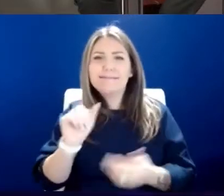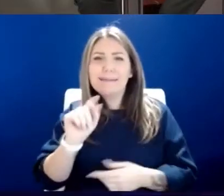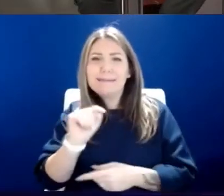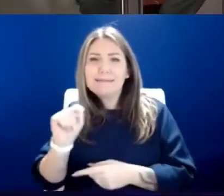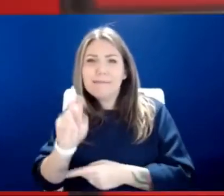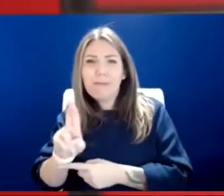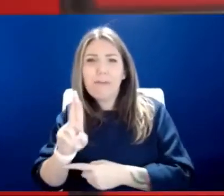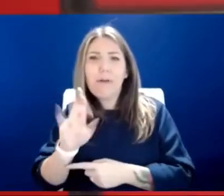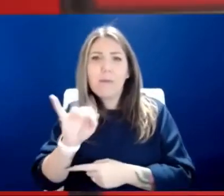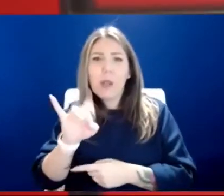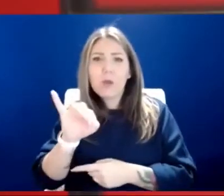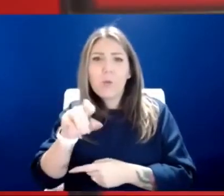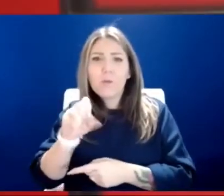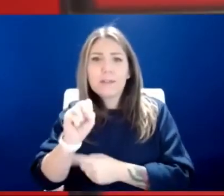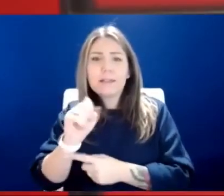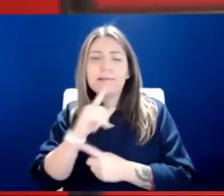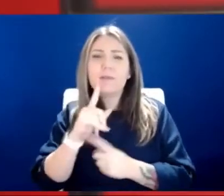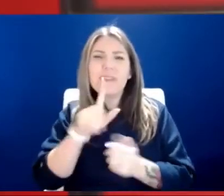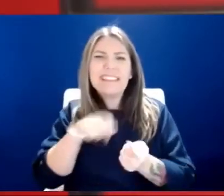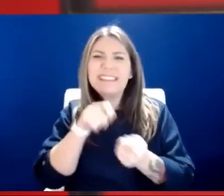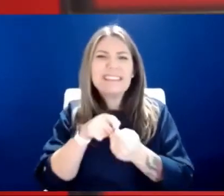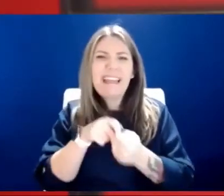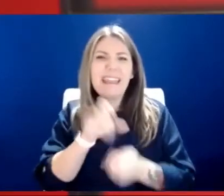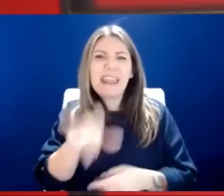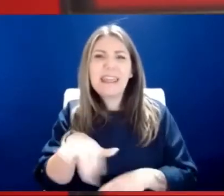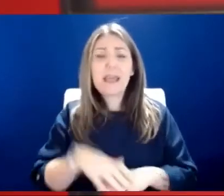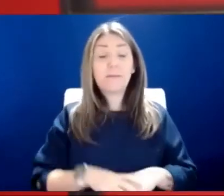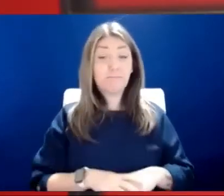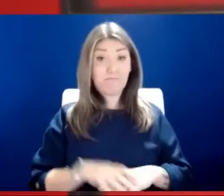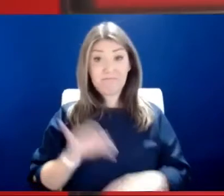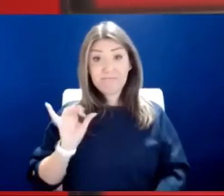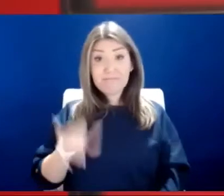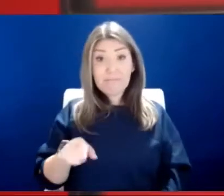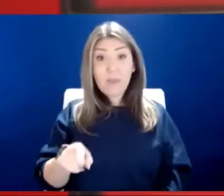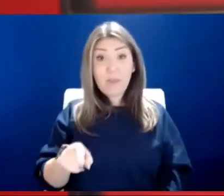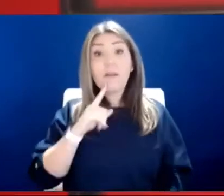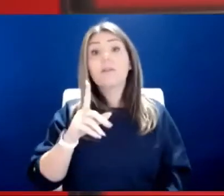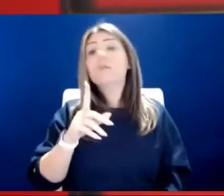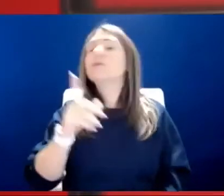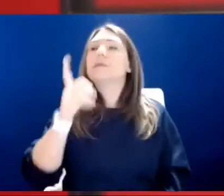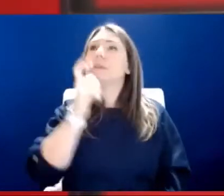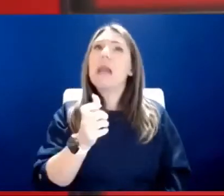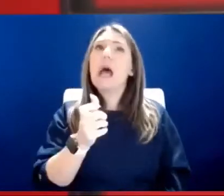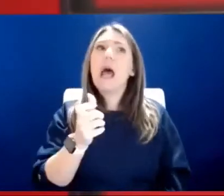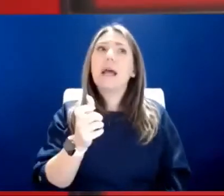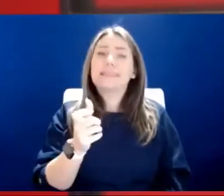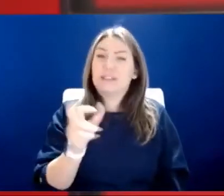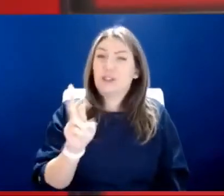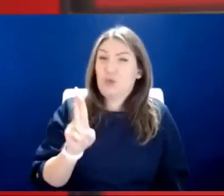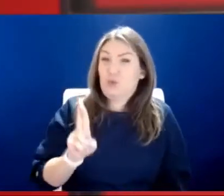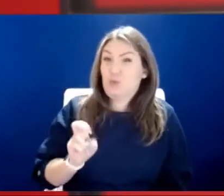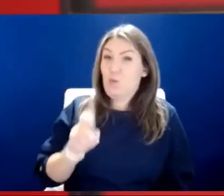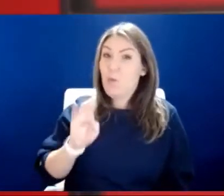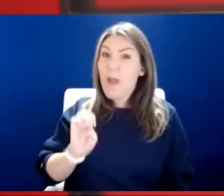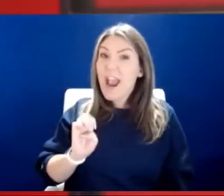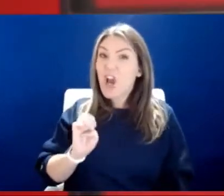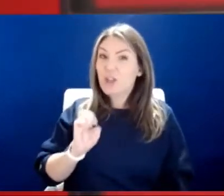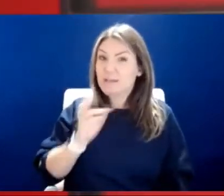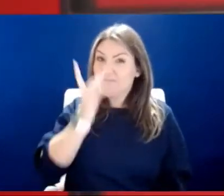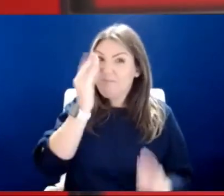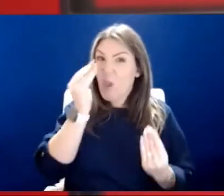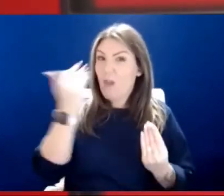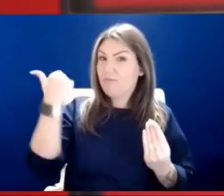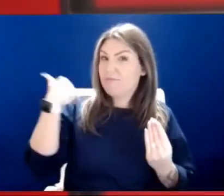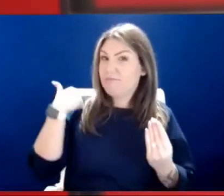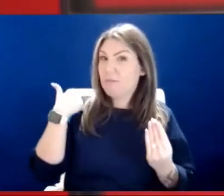is? So amyloidosis is no longer as rare as it was thought previously, about 2 decades